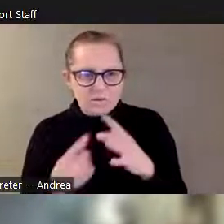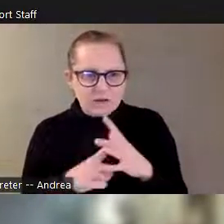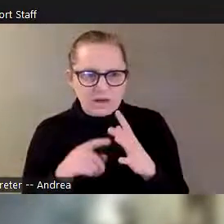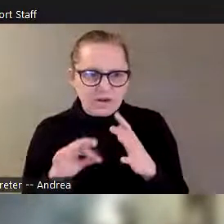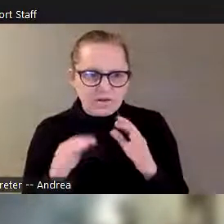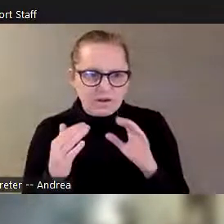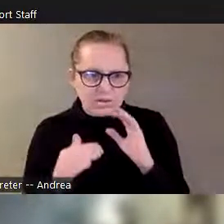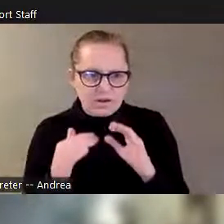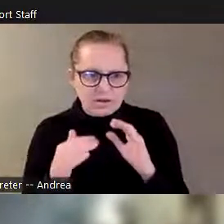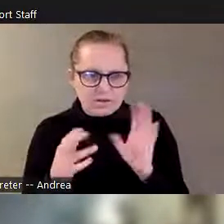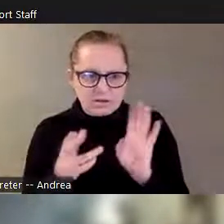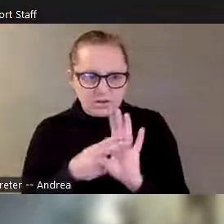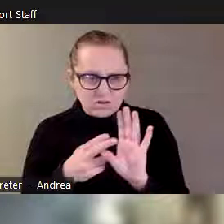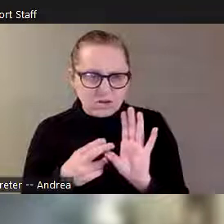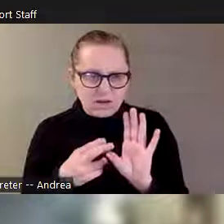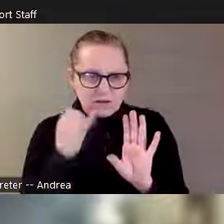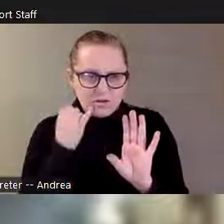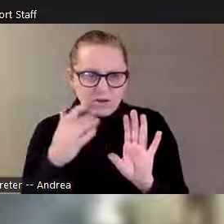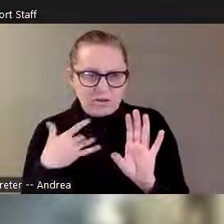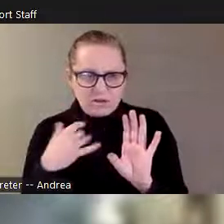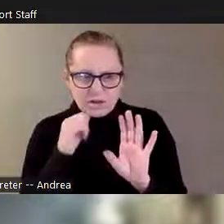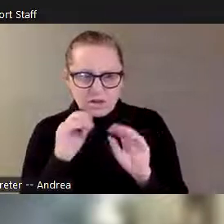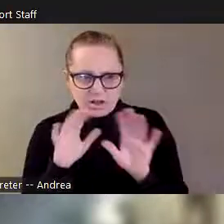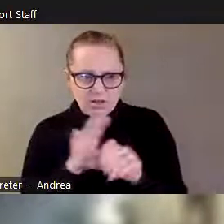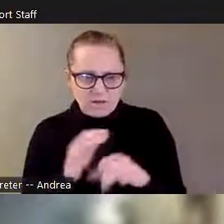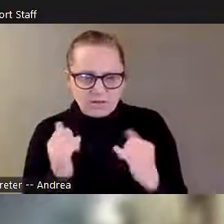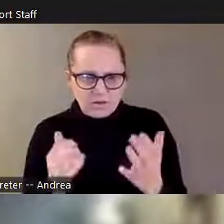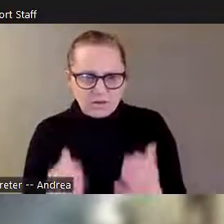the email signature that you feel is not clear enough right now.